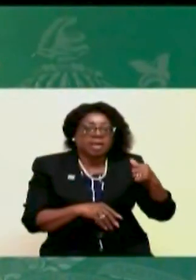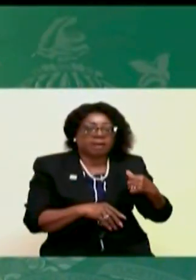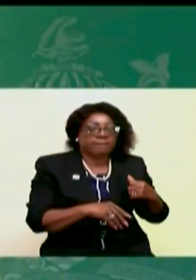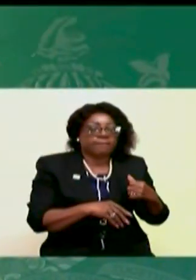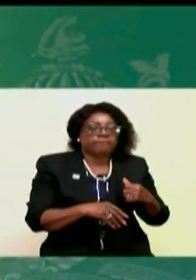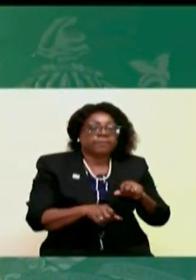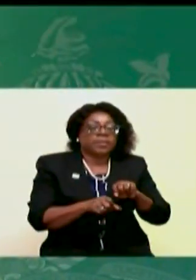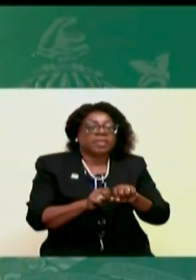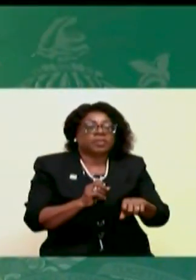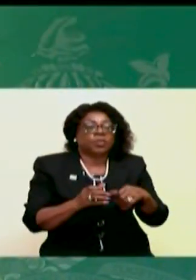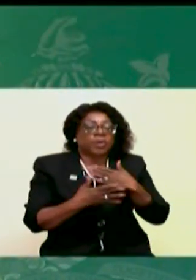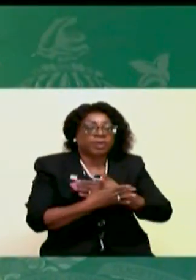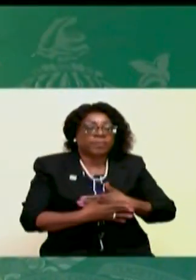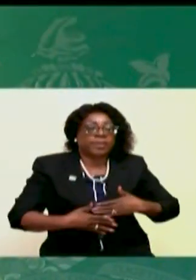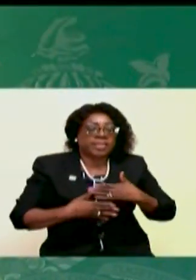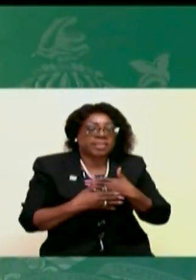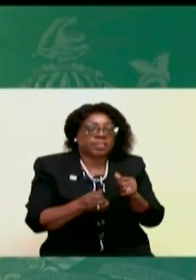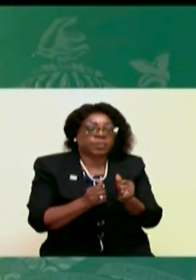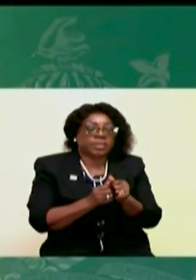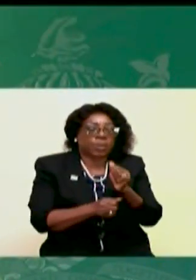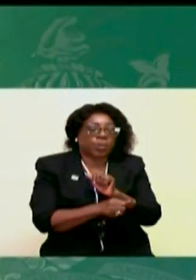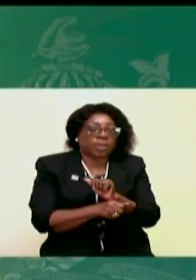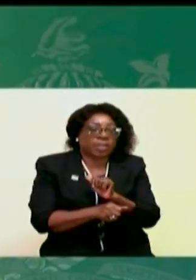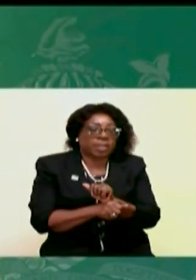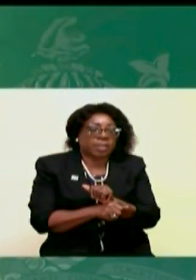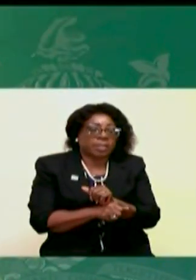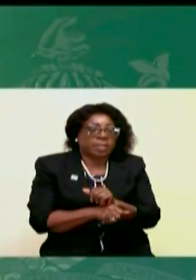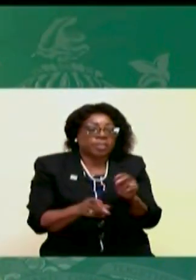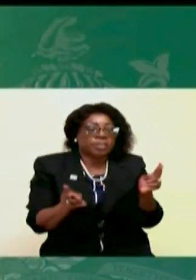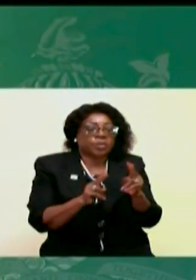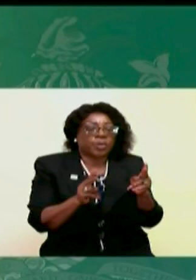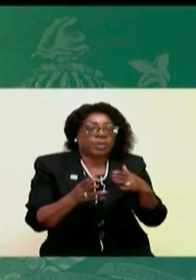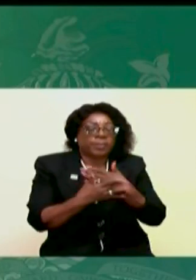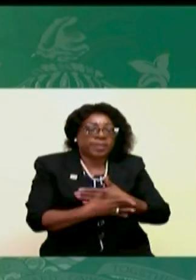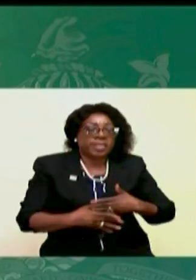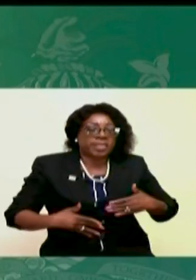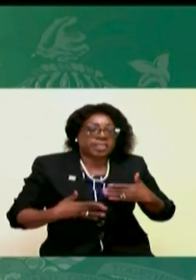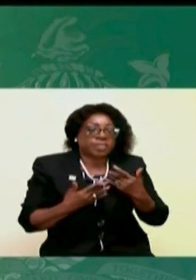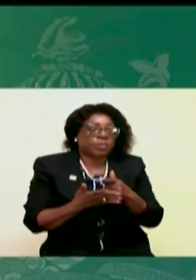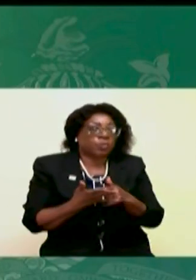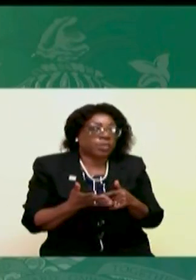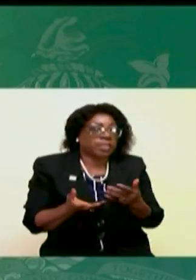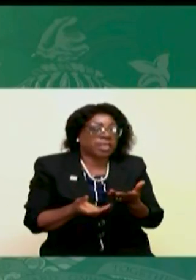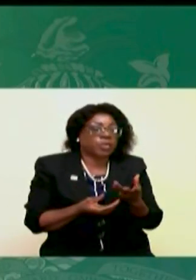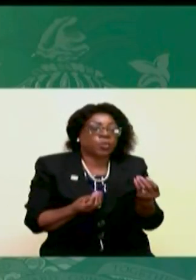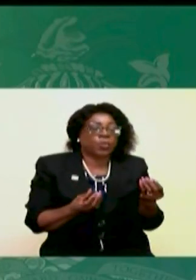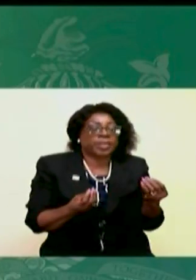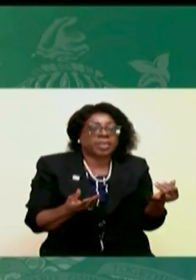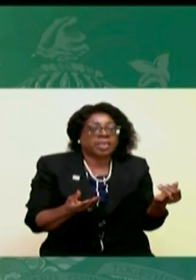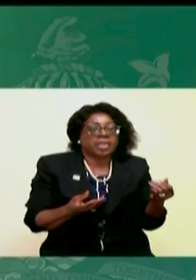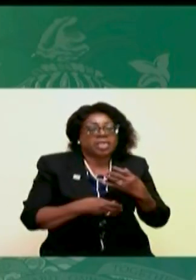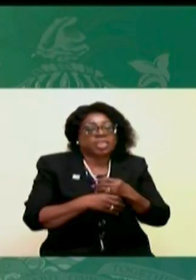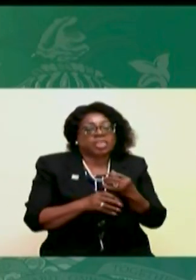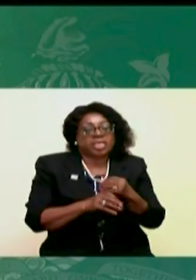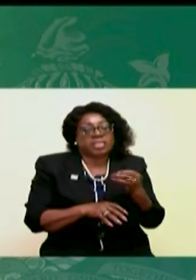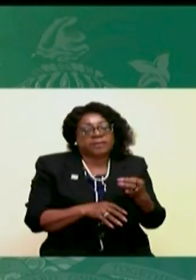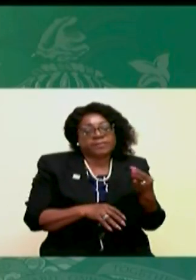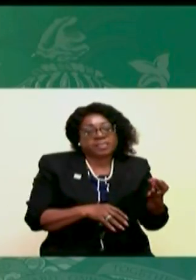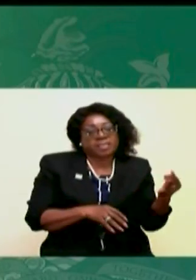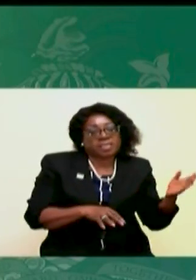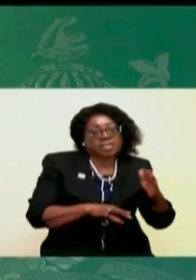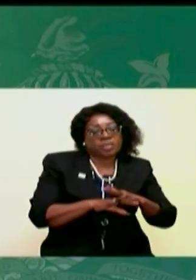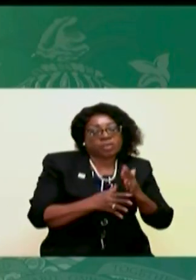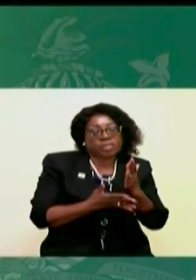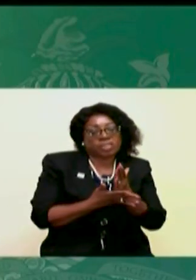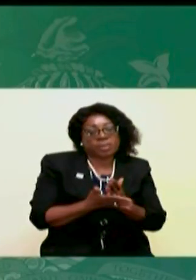I'm so very pleased with their work, Madam Speaker. I'm so very pleased with what we're doing, opening new offices and changing facilities in some of the family islands. I